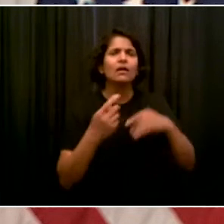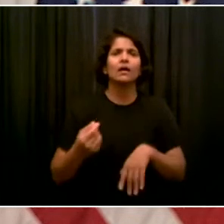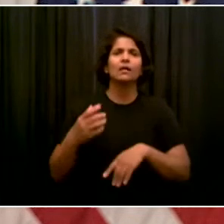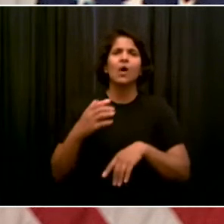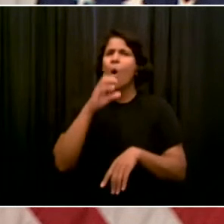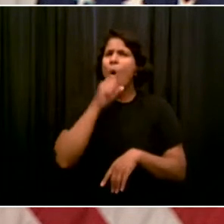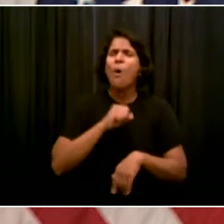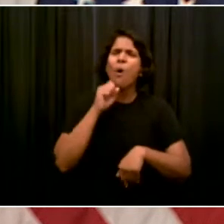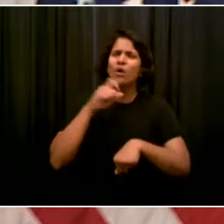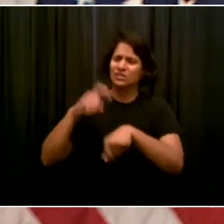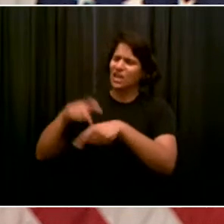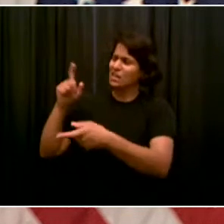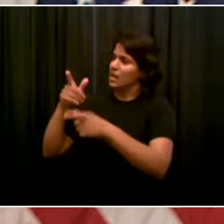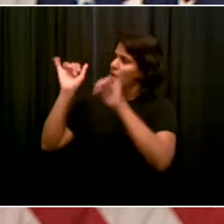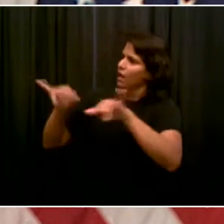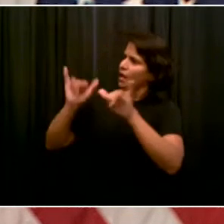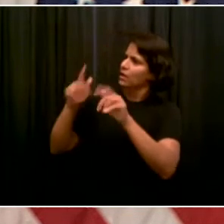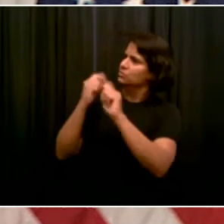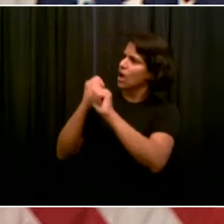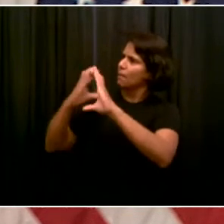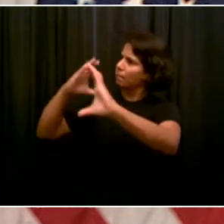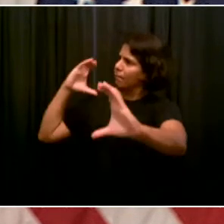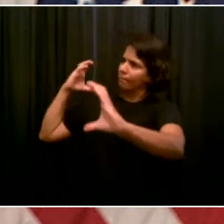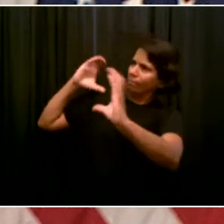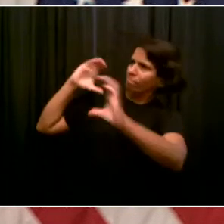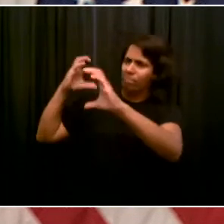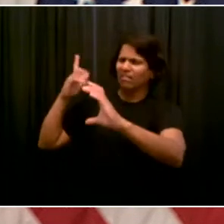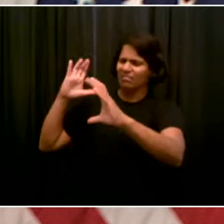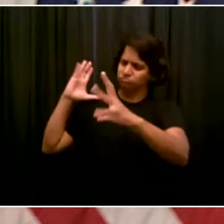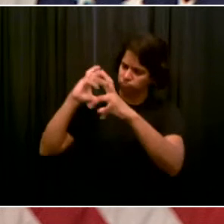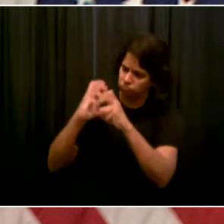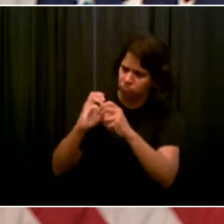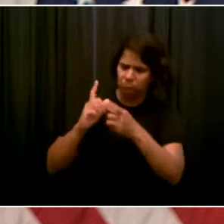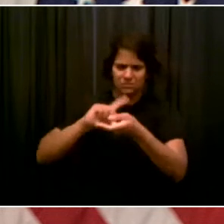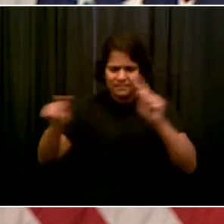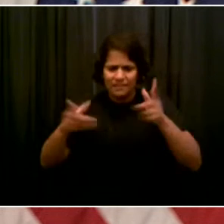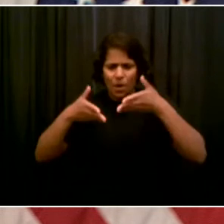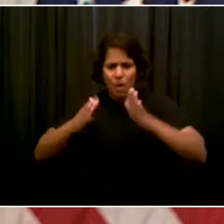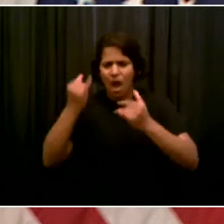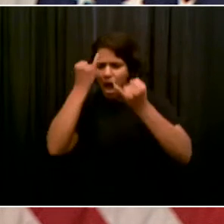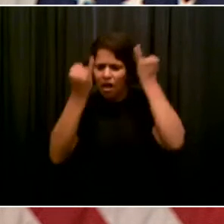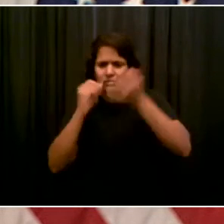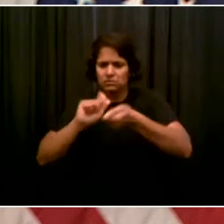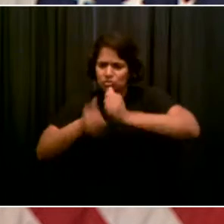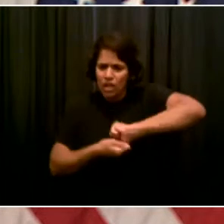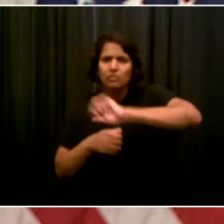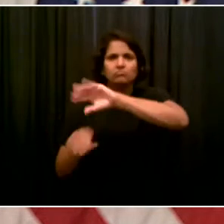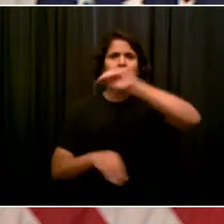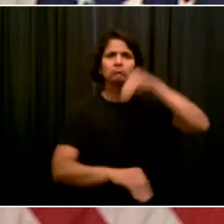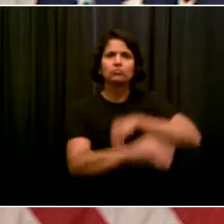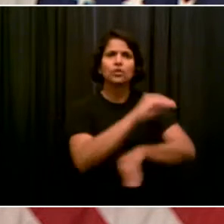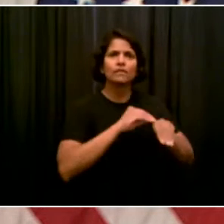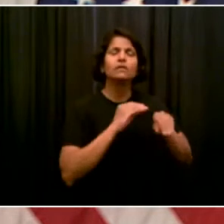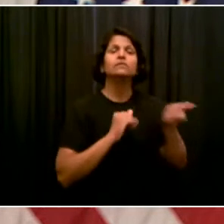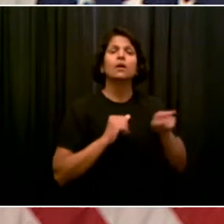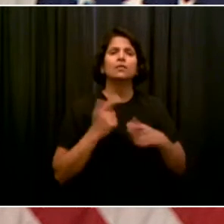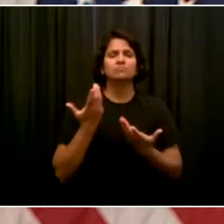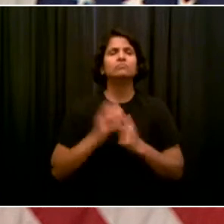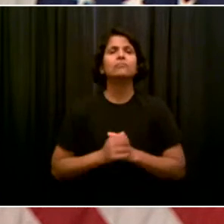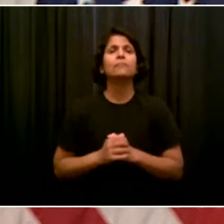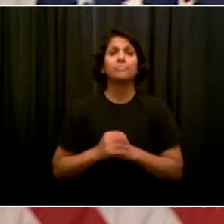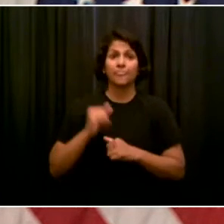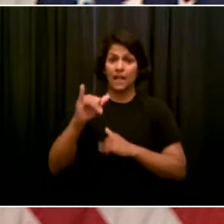done a comprehensive study of how we can make this transition to the future of the city and reduce our dependence on large